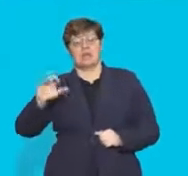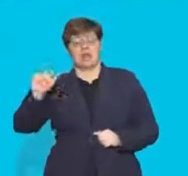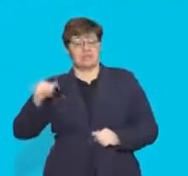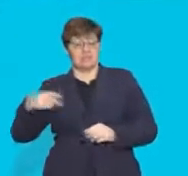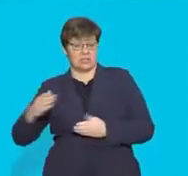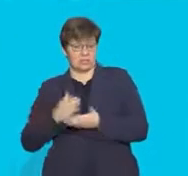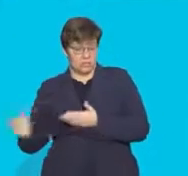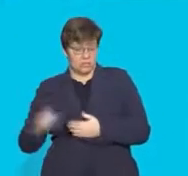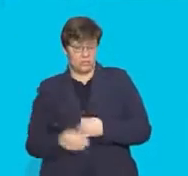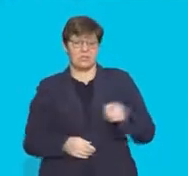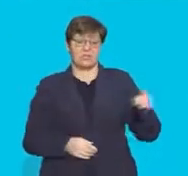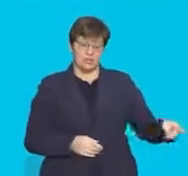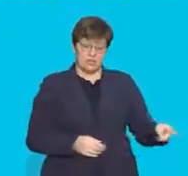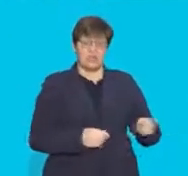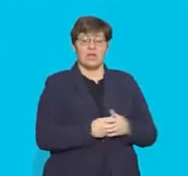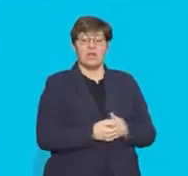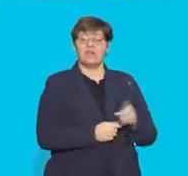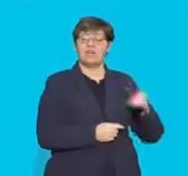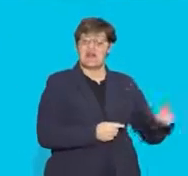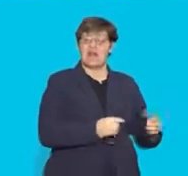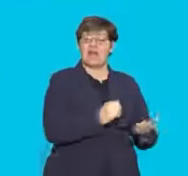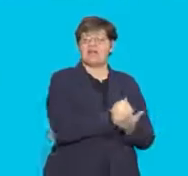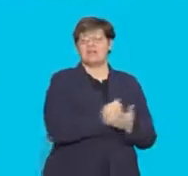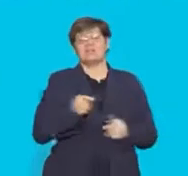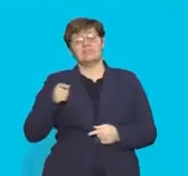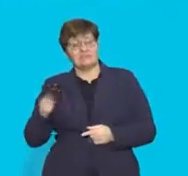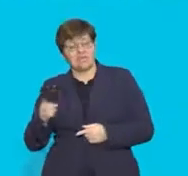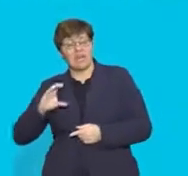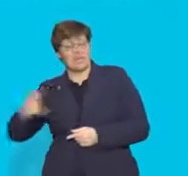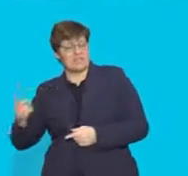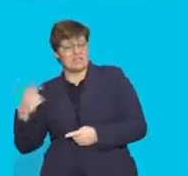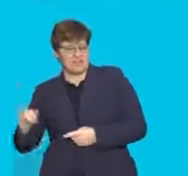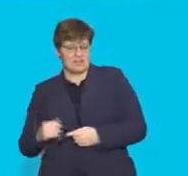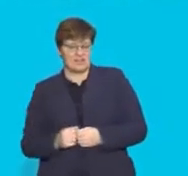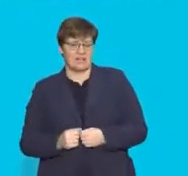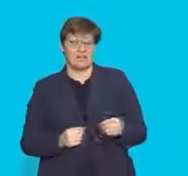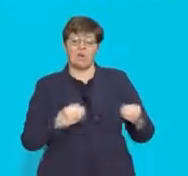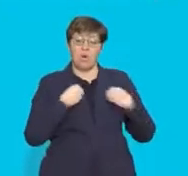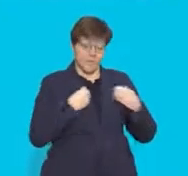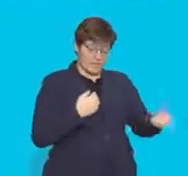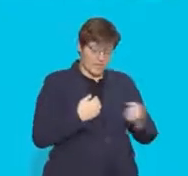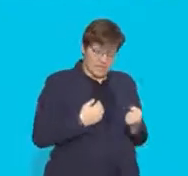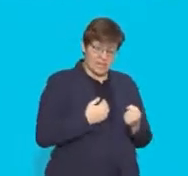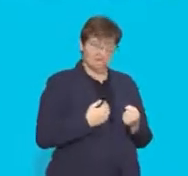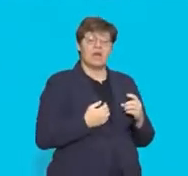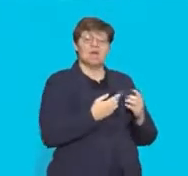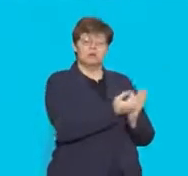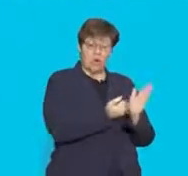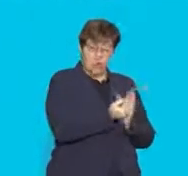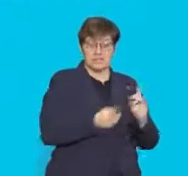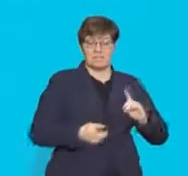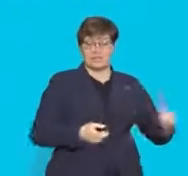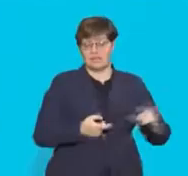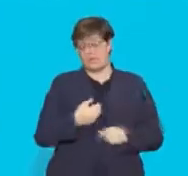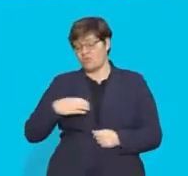disposal. If you sell on credit, debit debtors control, credit asset disposal. If the owner took it, debit drawings,